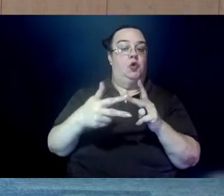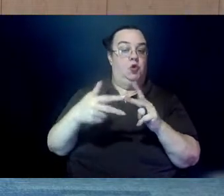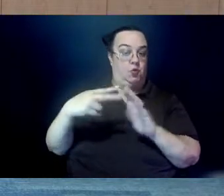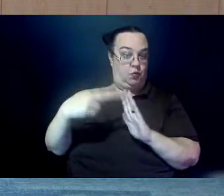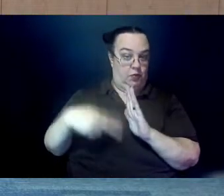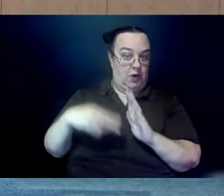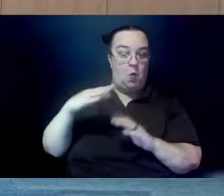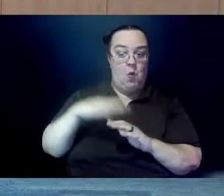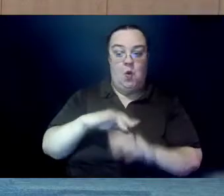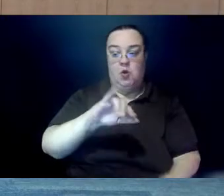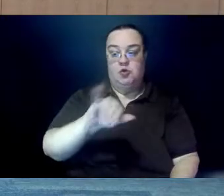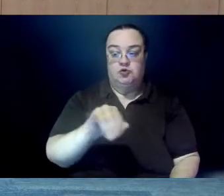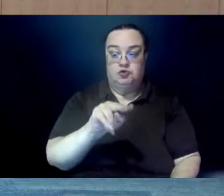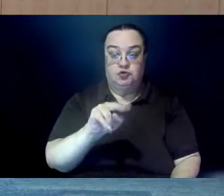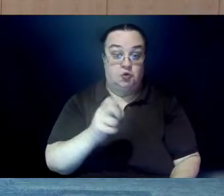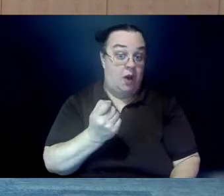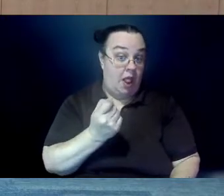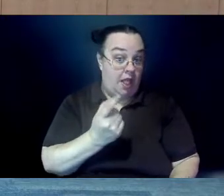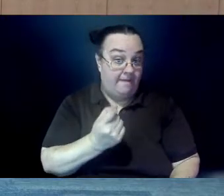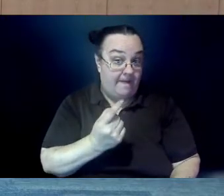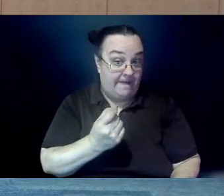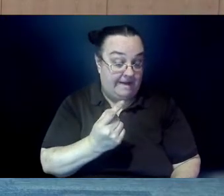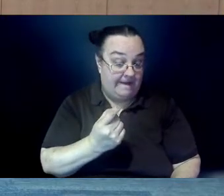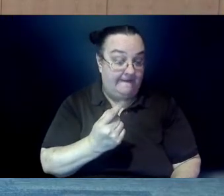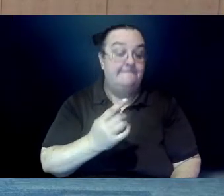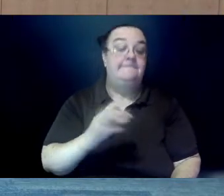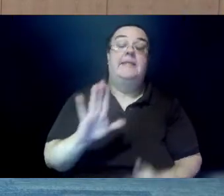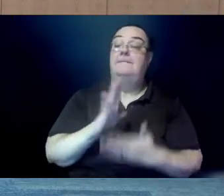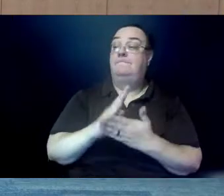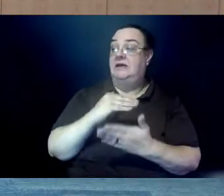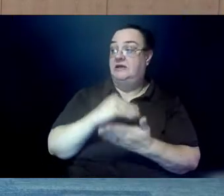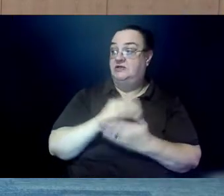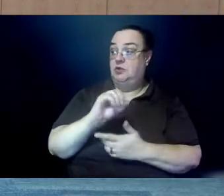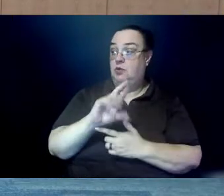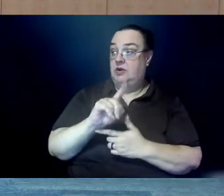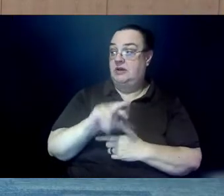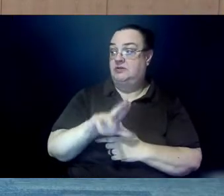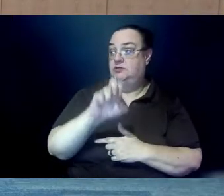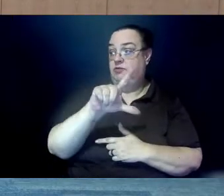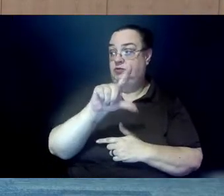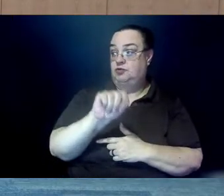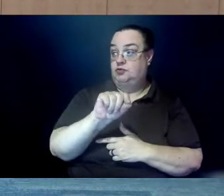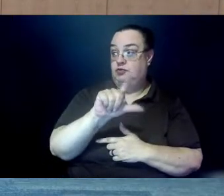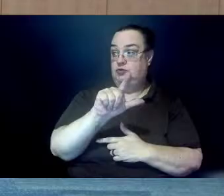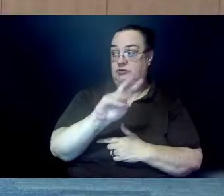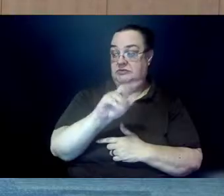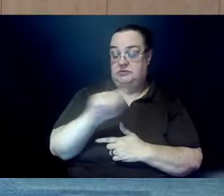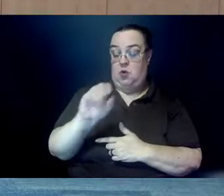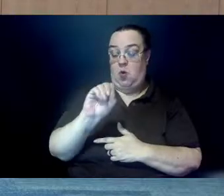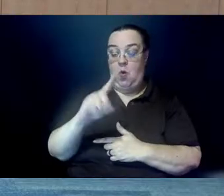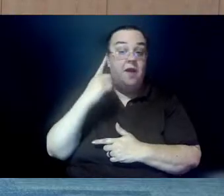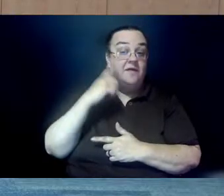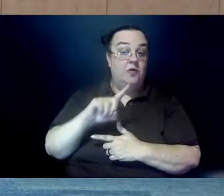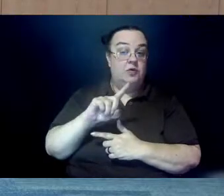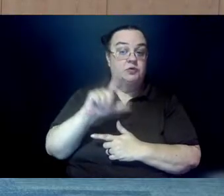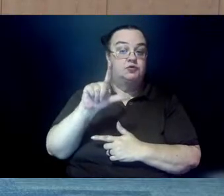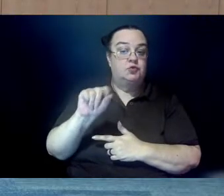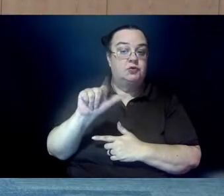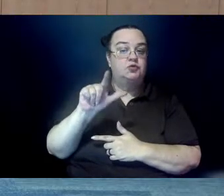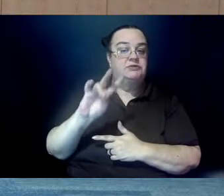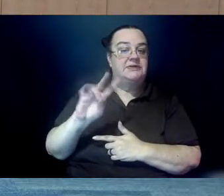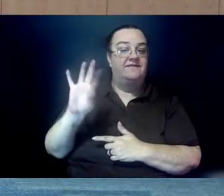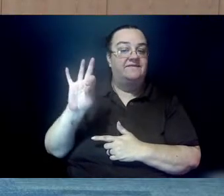on June 11th. Budget ordinance 2006-1 for the 2027 fiscal